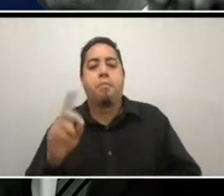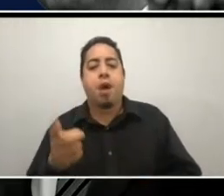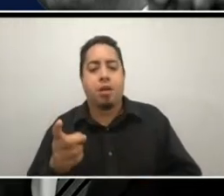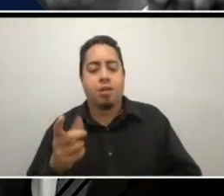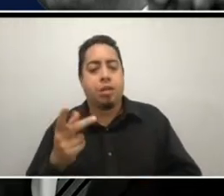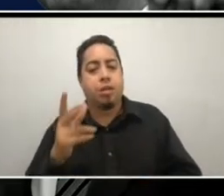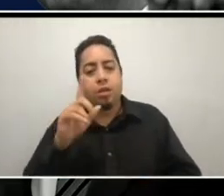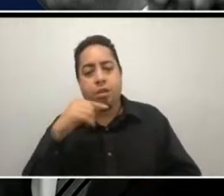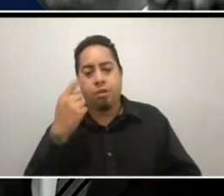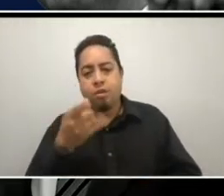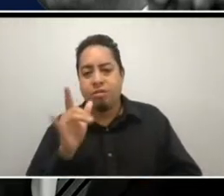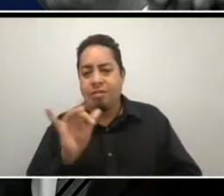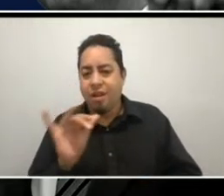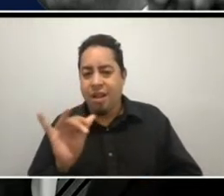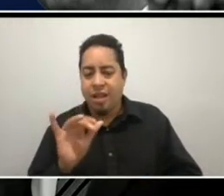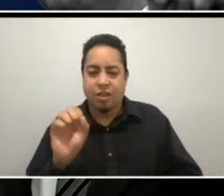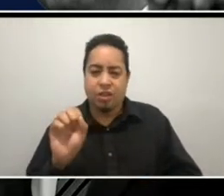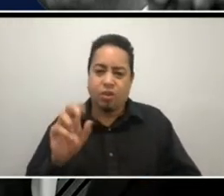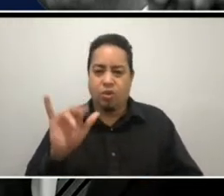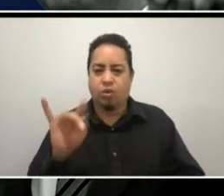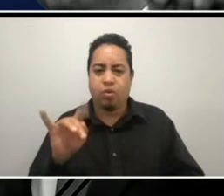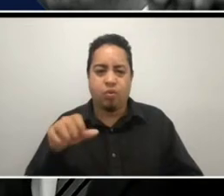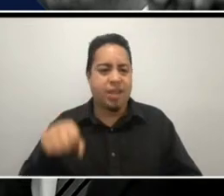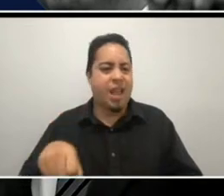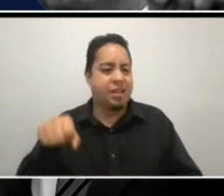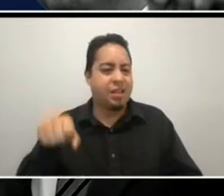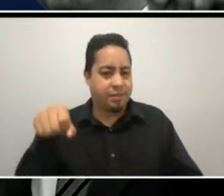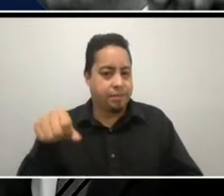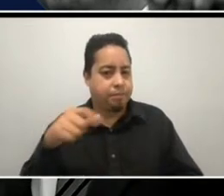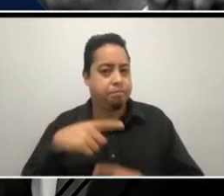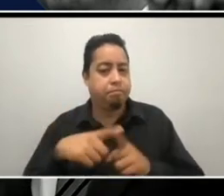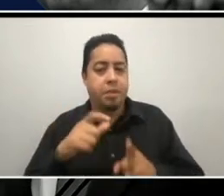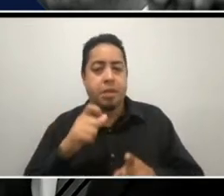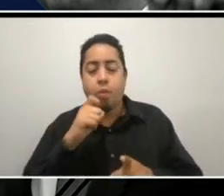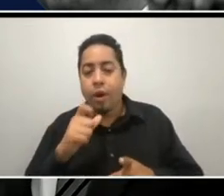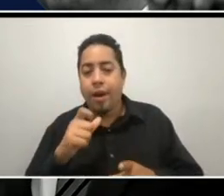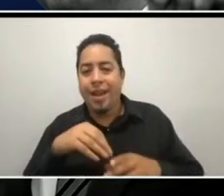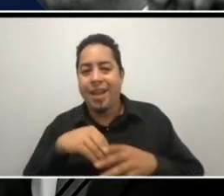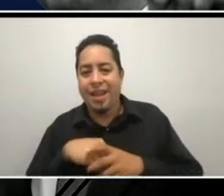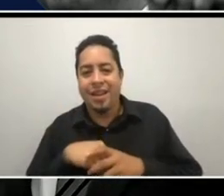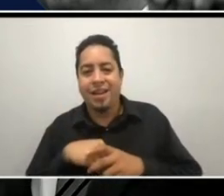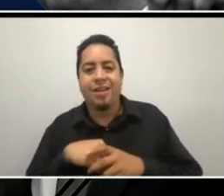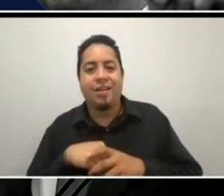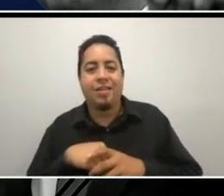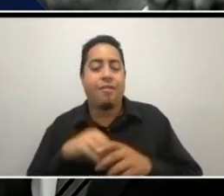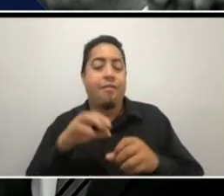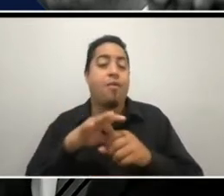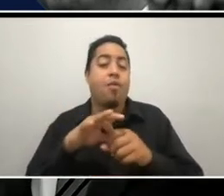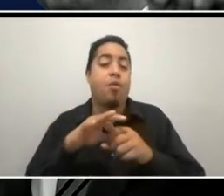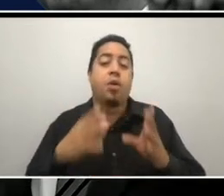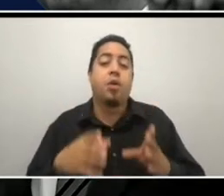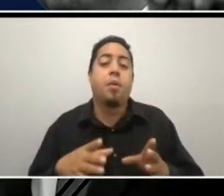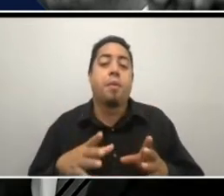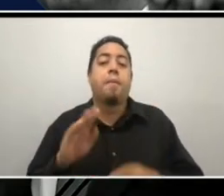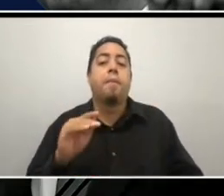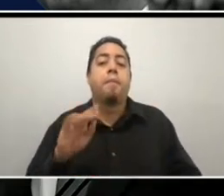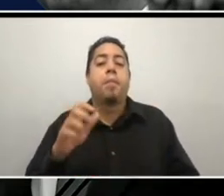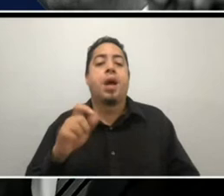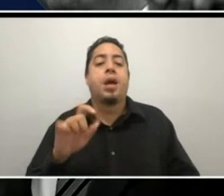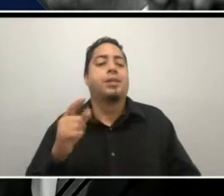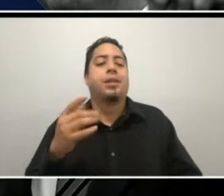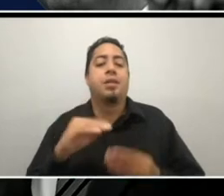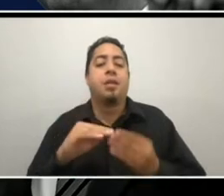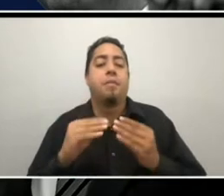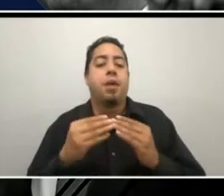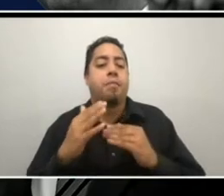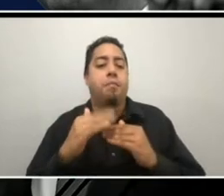suitcases or trunks, suitcases, but they weren't in in voter boxes. The minimum number it could be, because